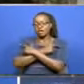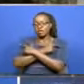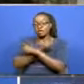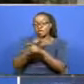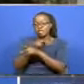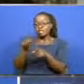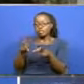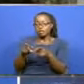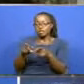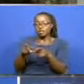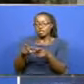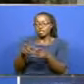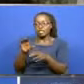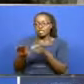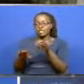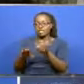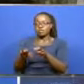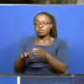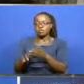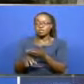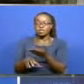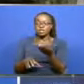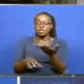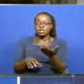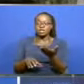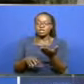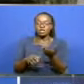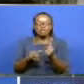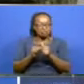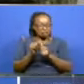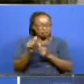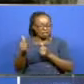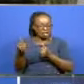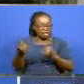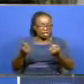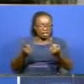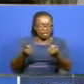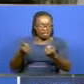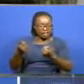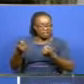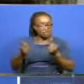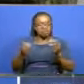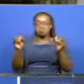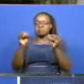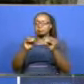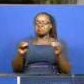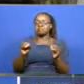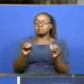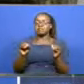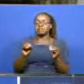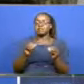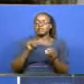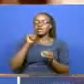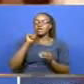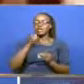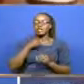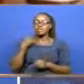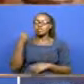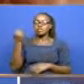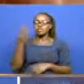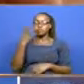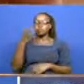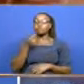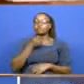animals out there. You don't drive too far, and the place is quite nice, and we like